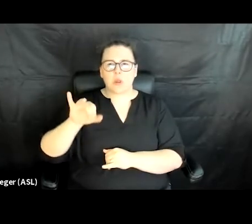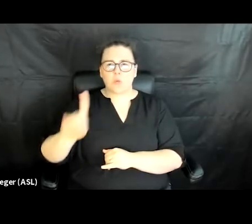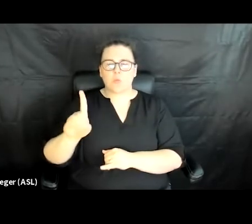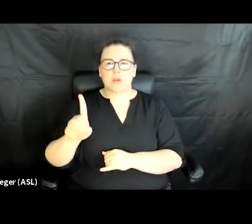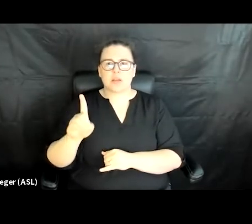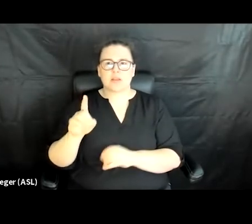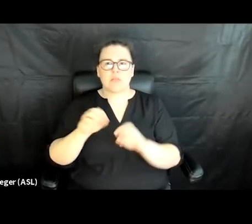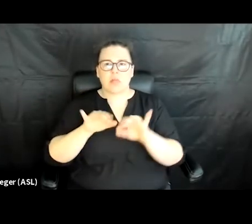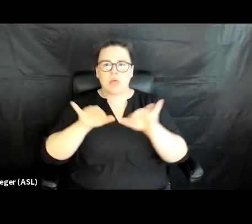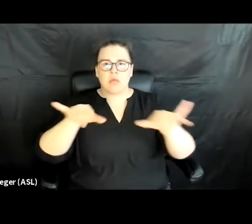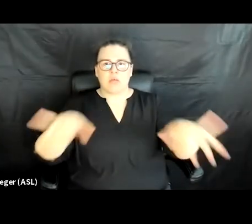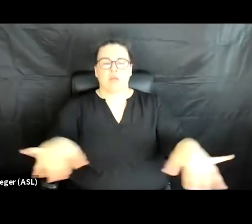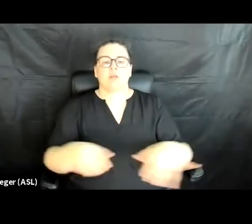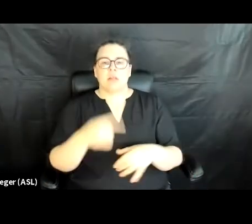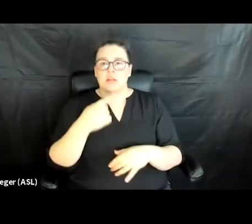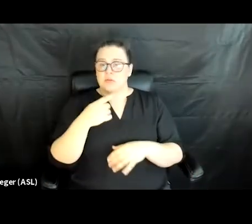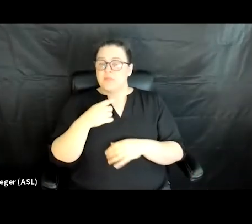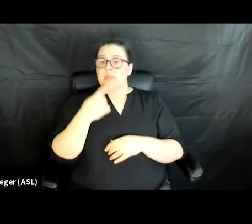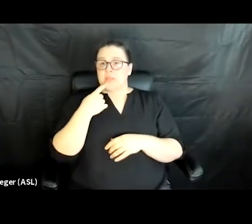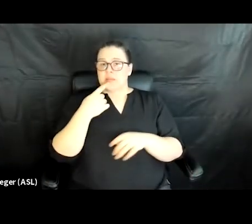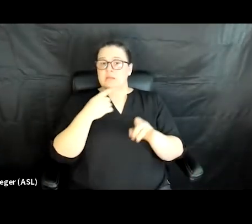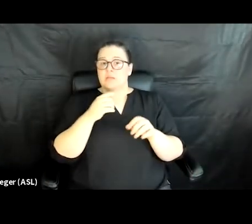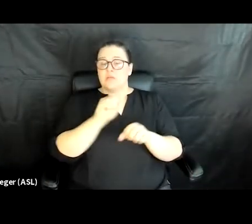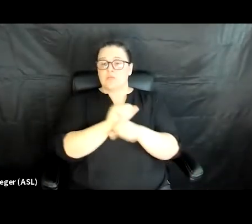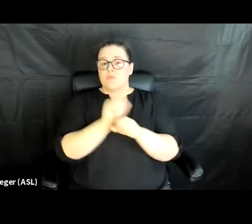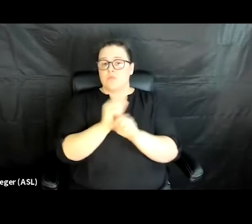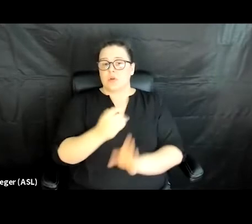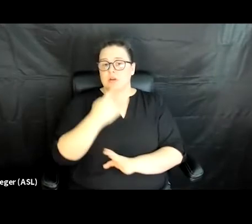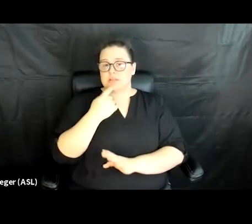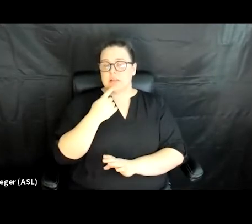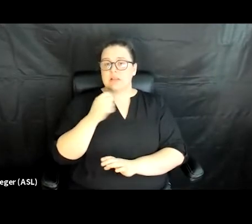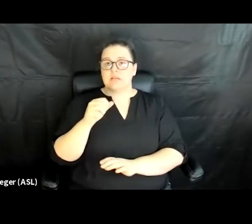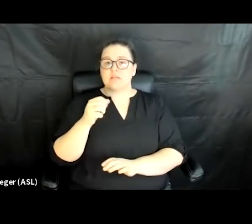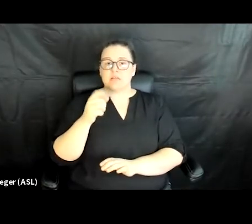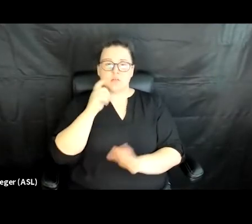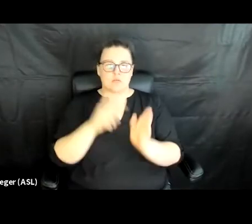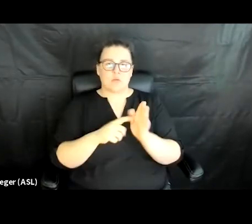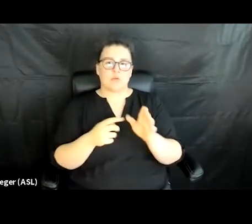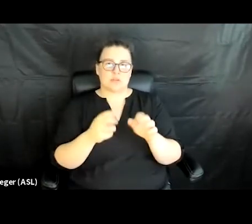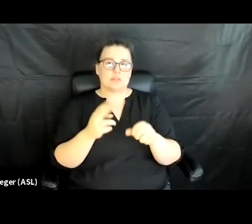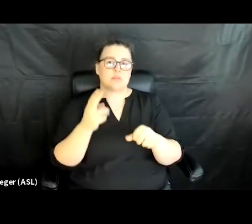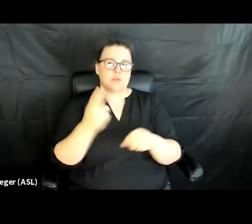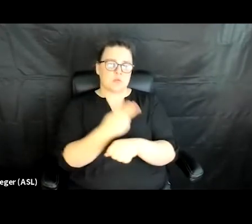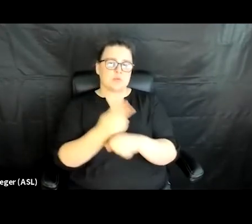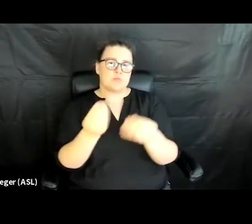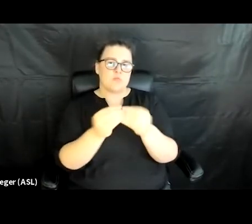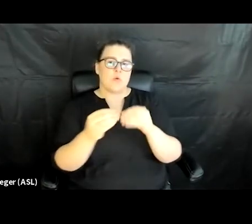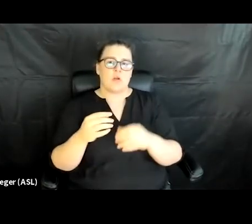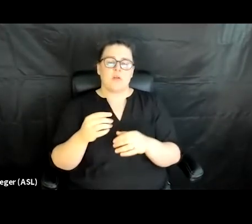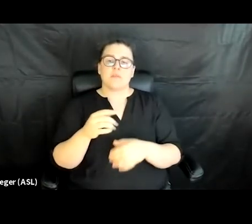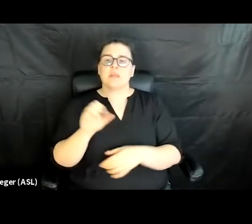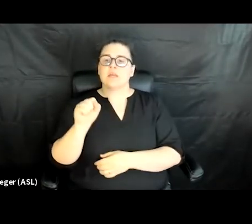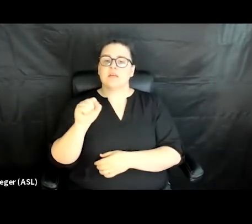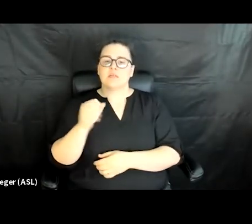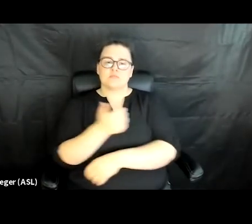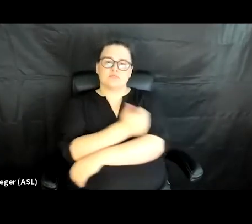during the course of the pandemic, they saw an increase in their substance abuse utilization as well. So this reflects the pulse